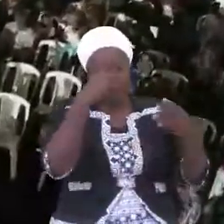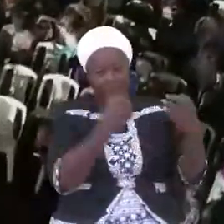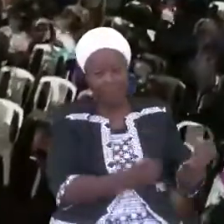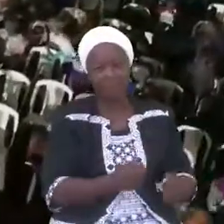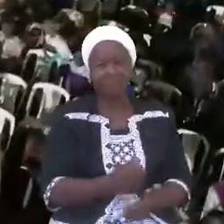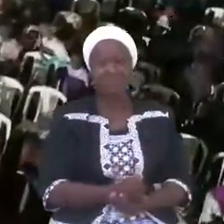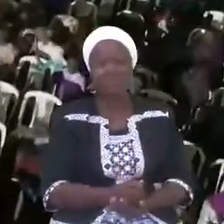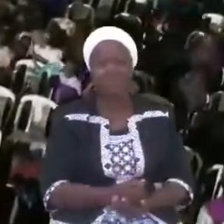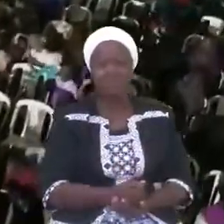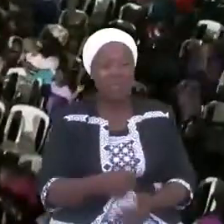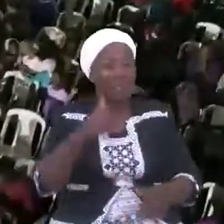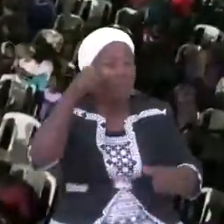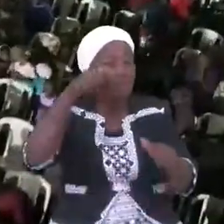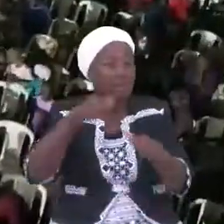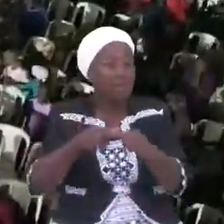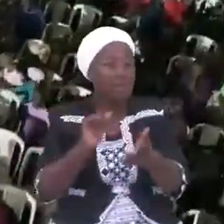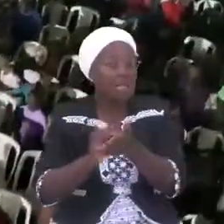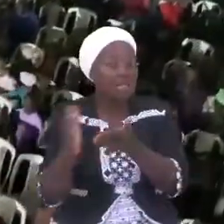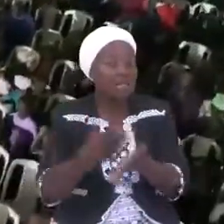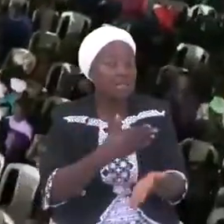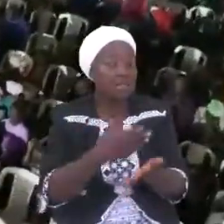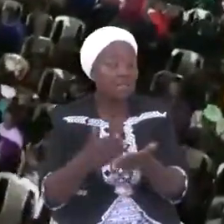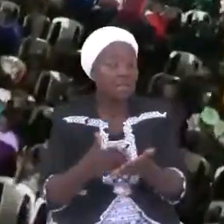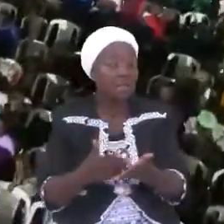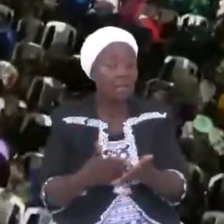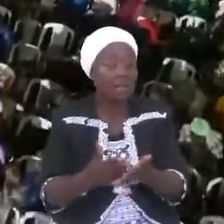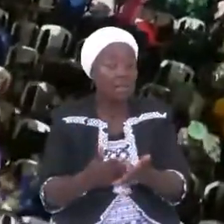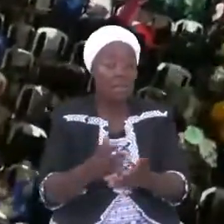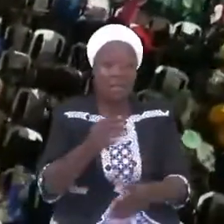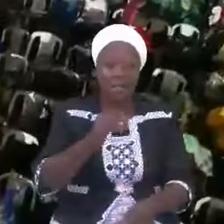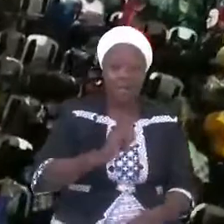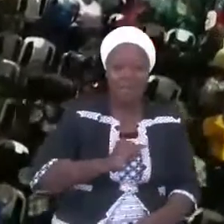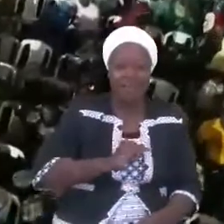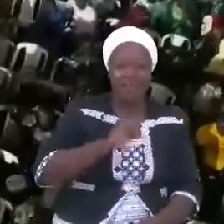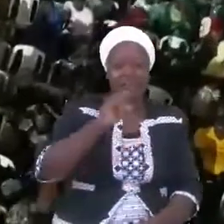tell Jesus now before our Father in the Lord comes up.